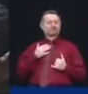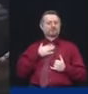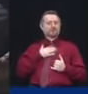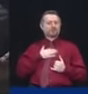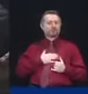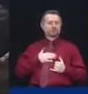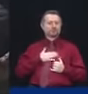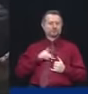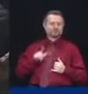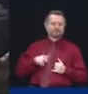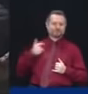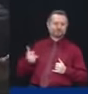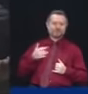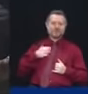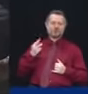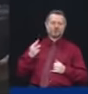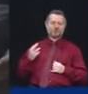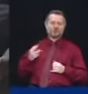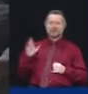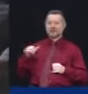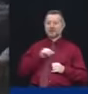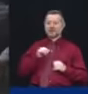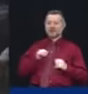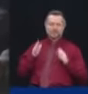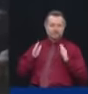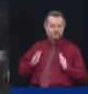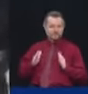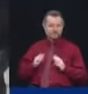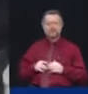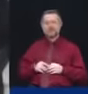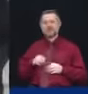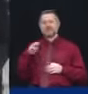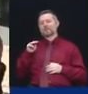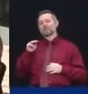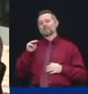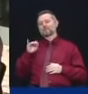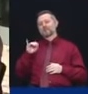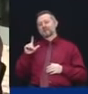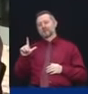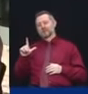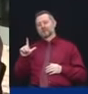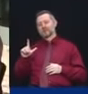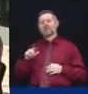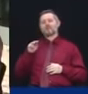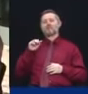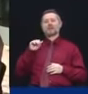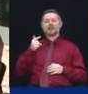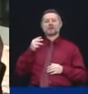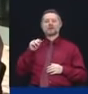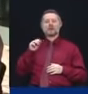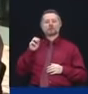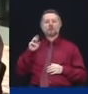my friend and your assemblyman, Assemblymember Bill Magnarelli.